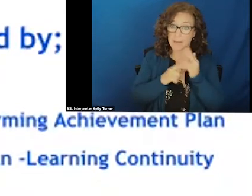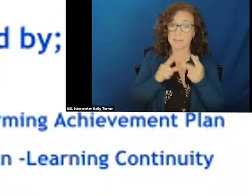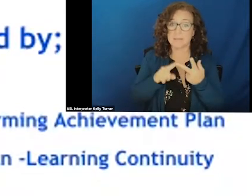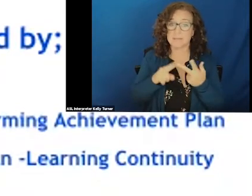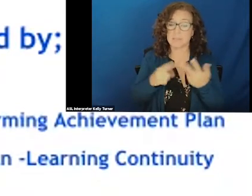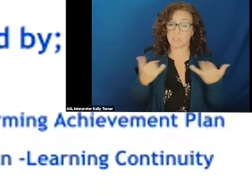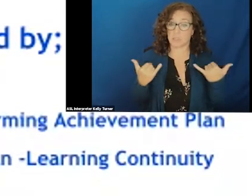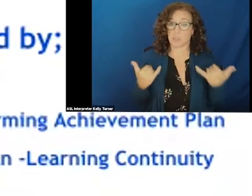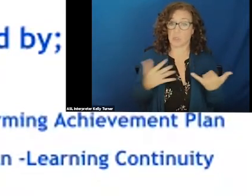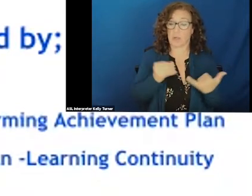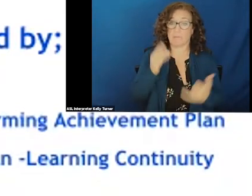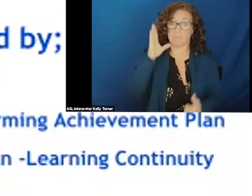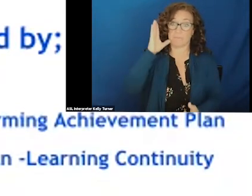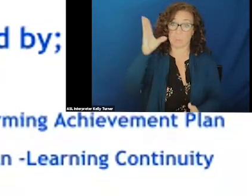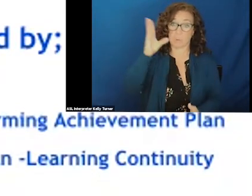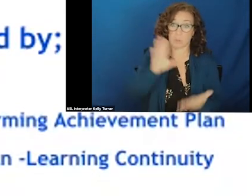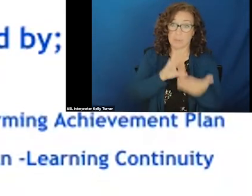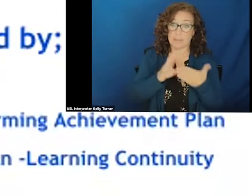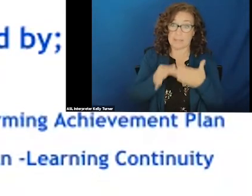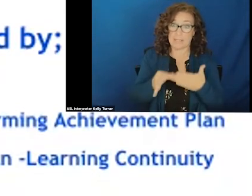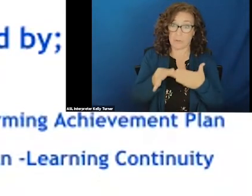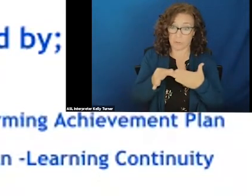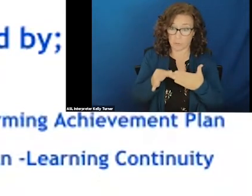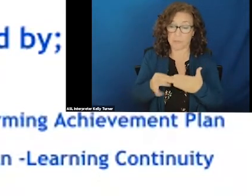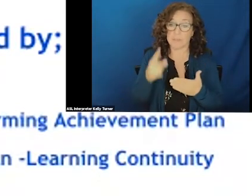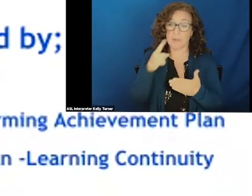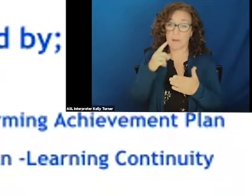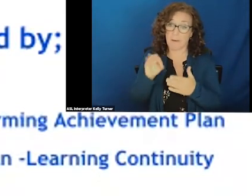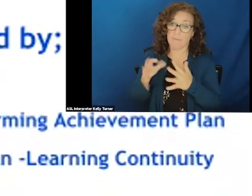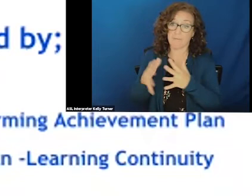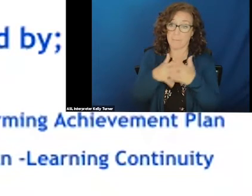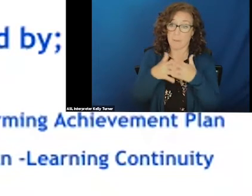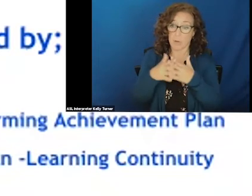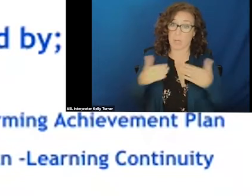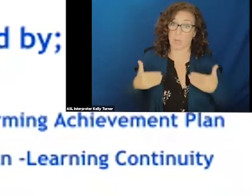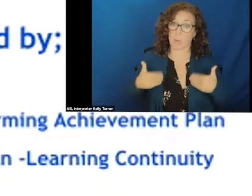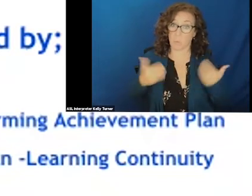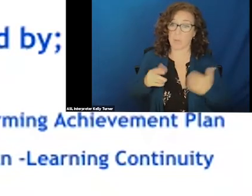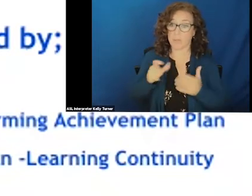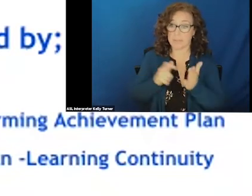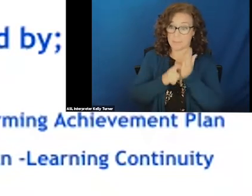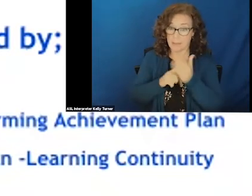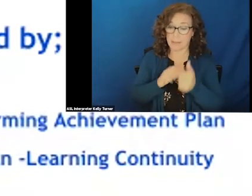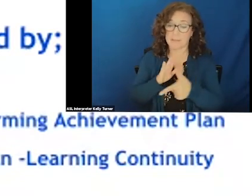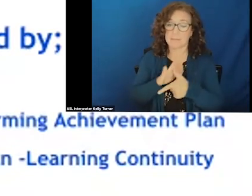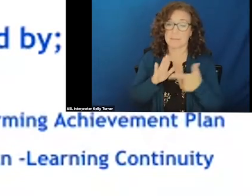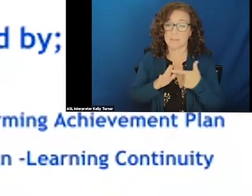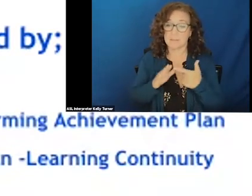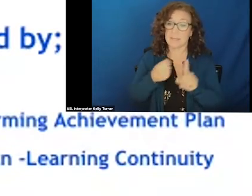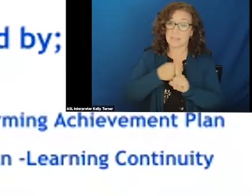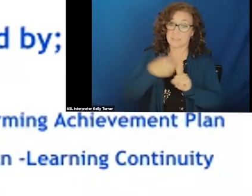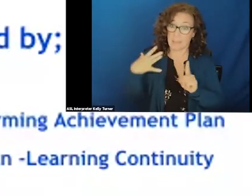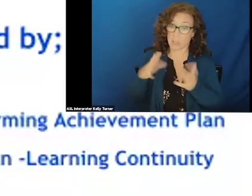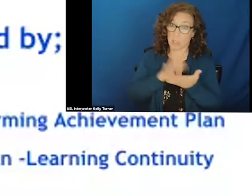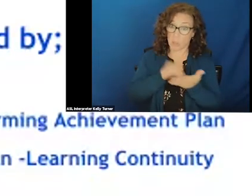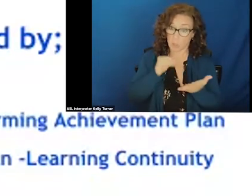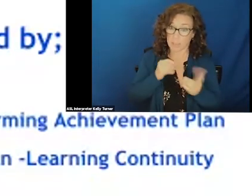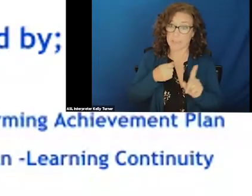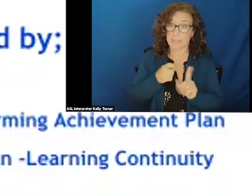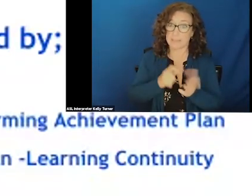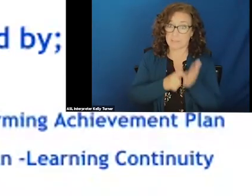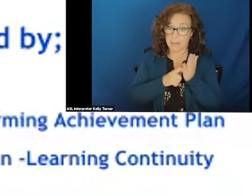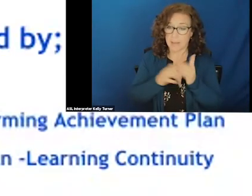learning opportunities, and the Elementary and Secondary School Emergency Relief Fund, which otherwise known as the ESSER